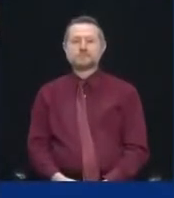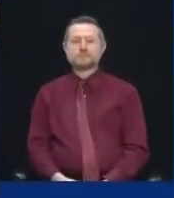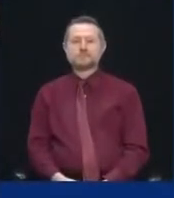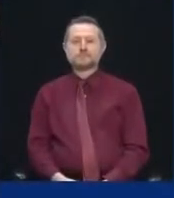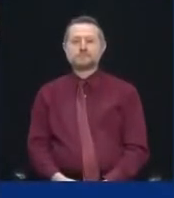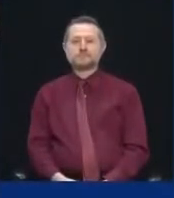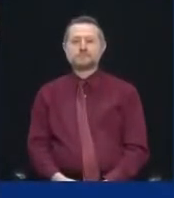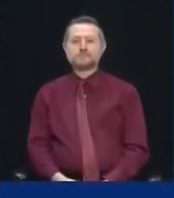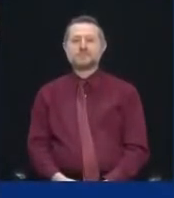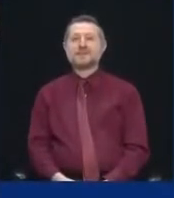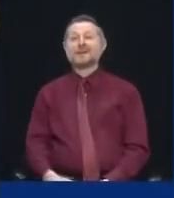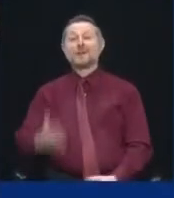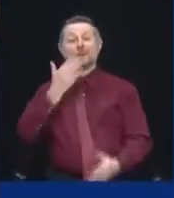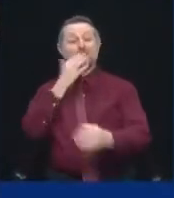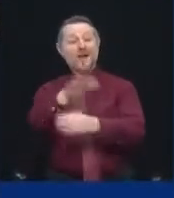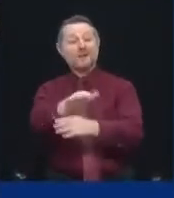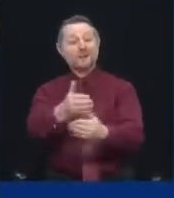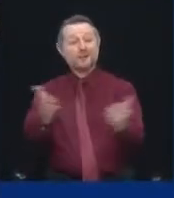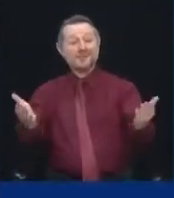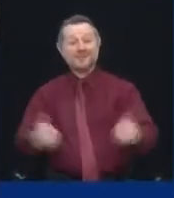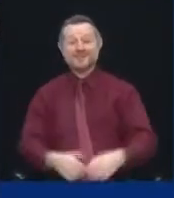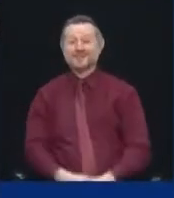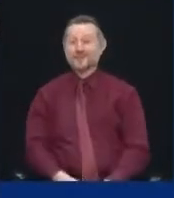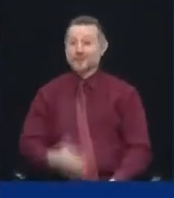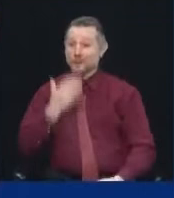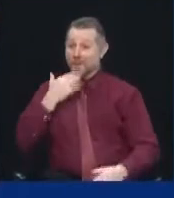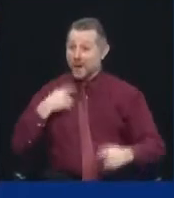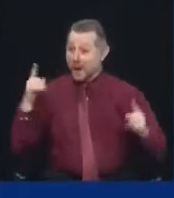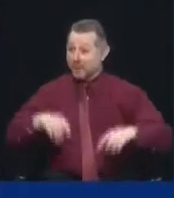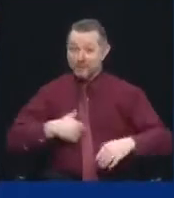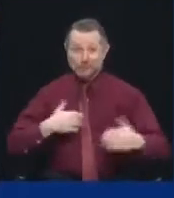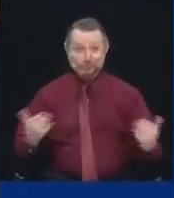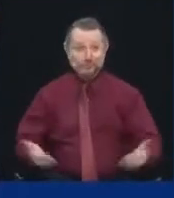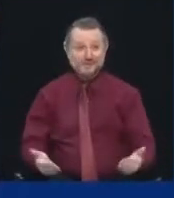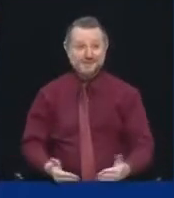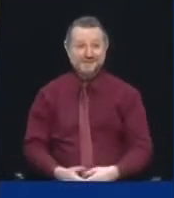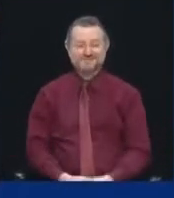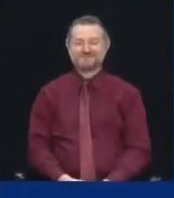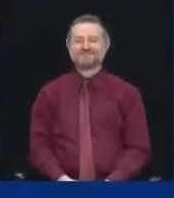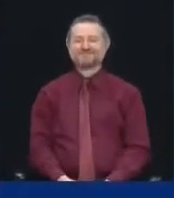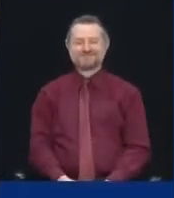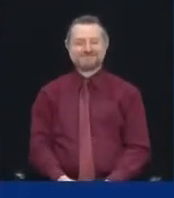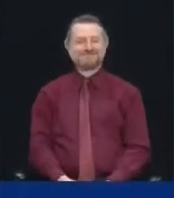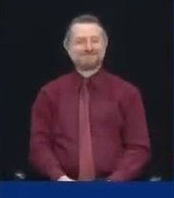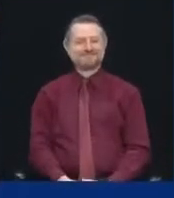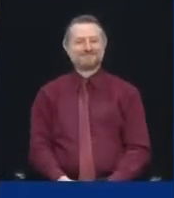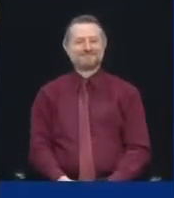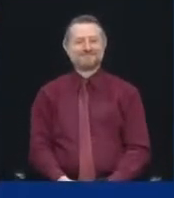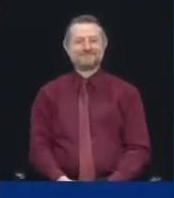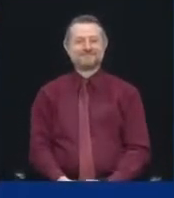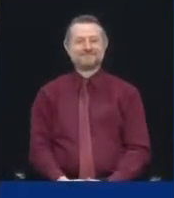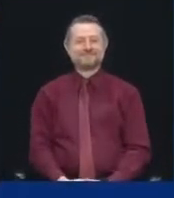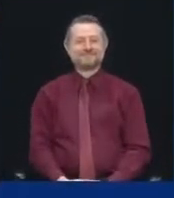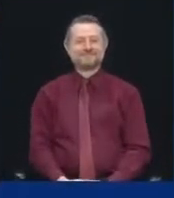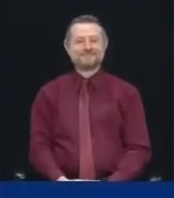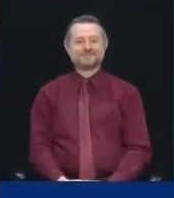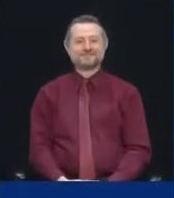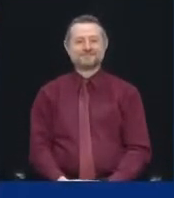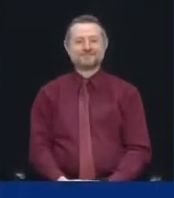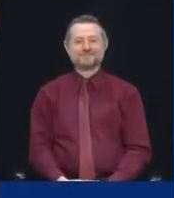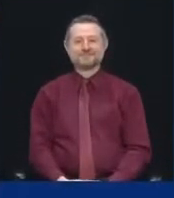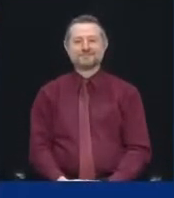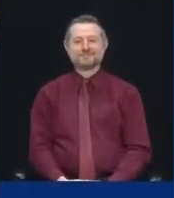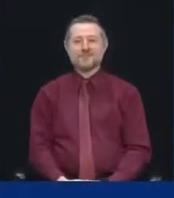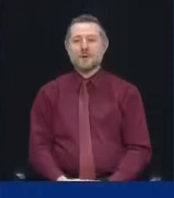Good afternoon to all of you. Thank you for being here this afternoon. Let me acknowledge